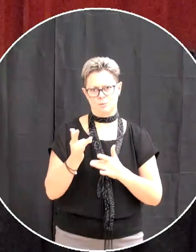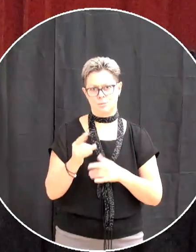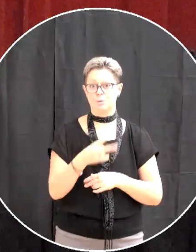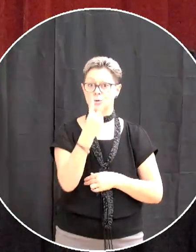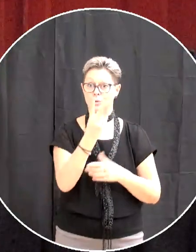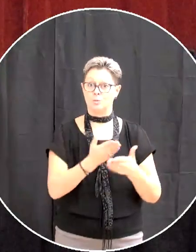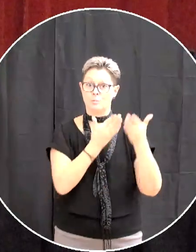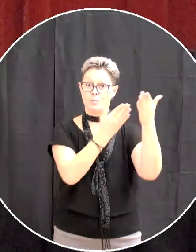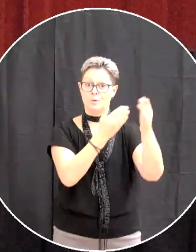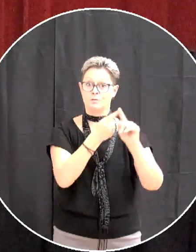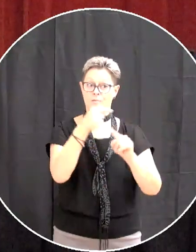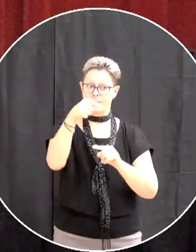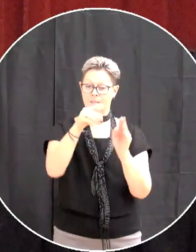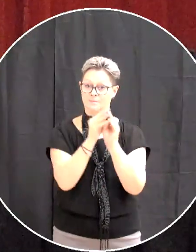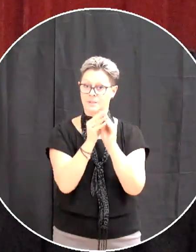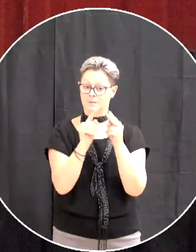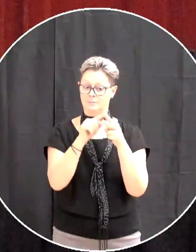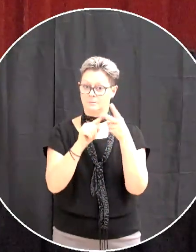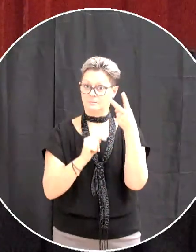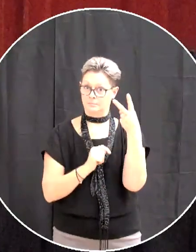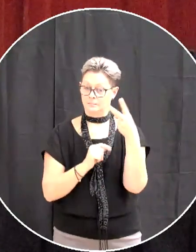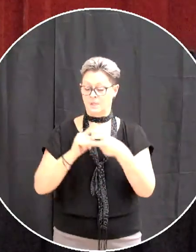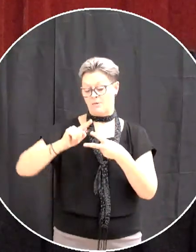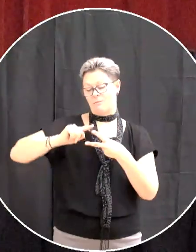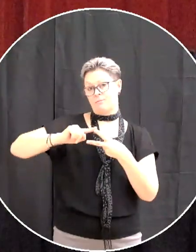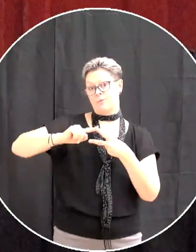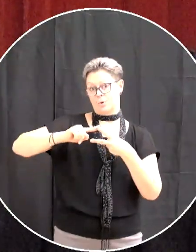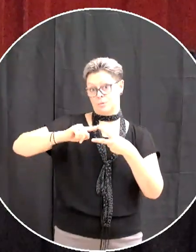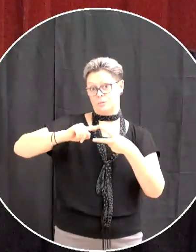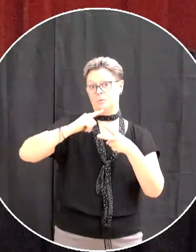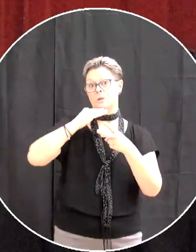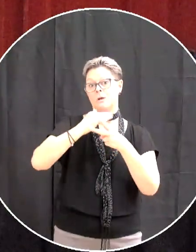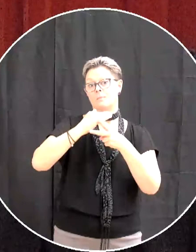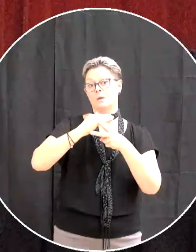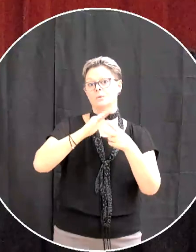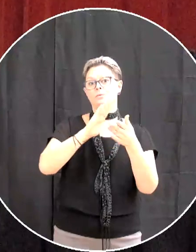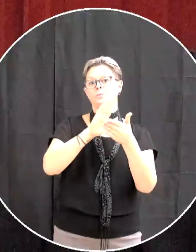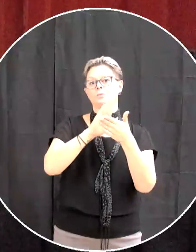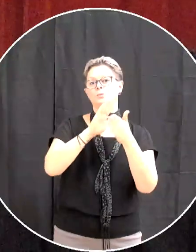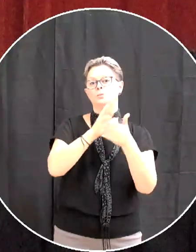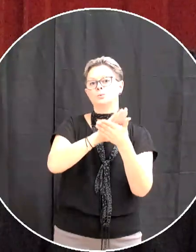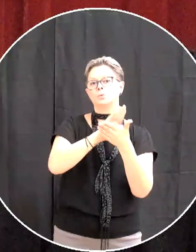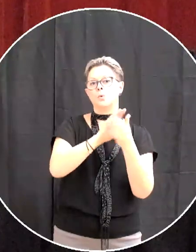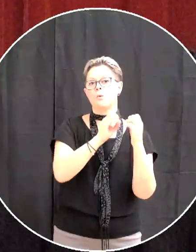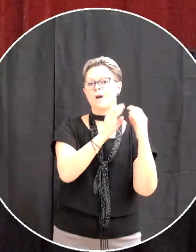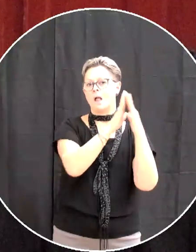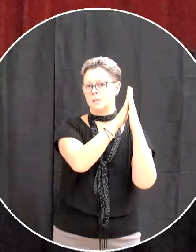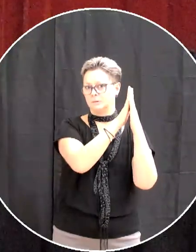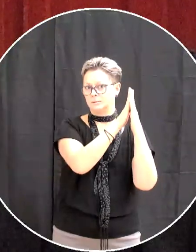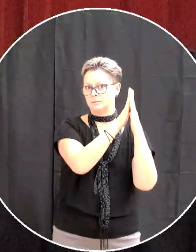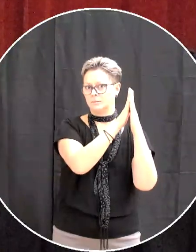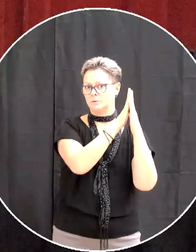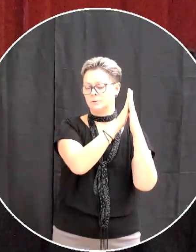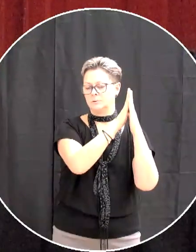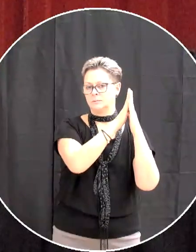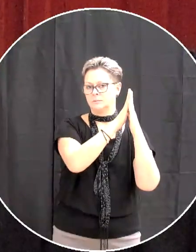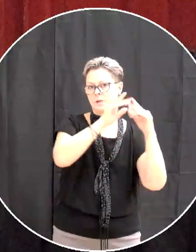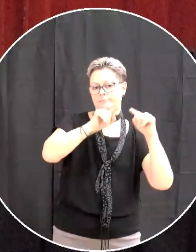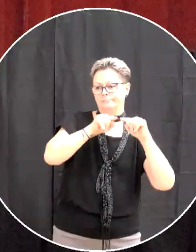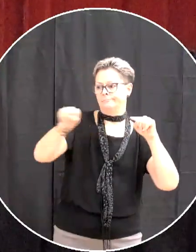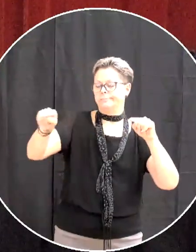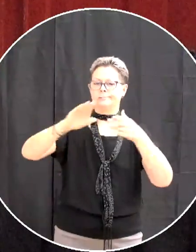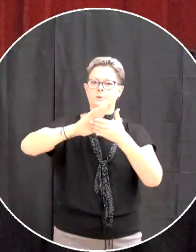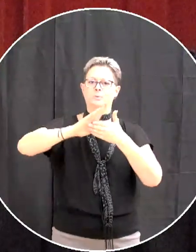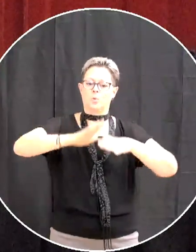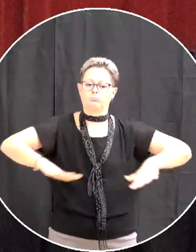meeting. The first item we had talked about was school violence away from the school property. We had